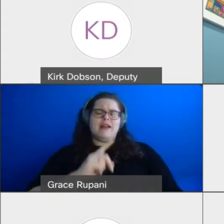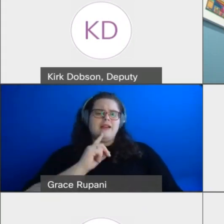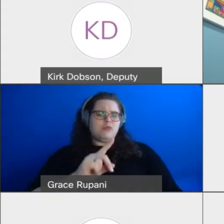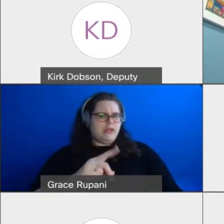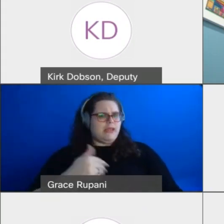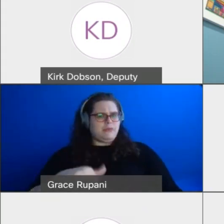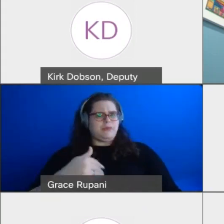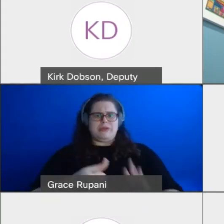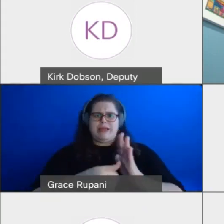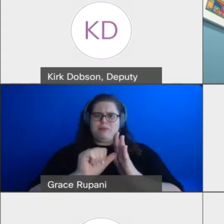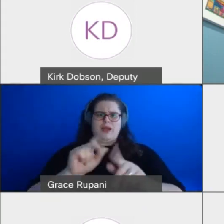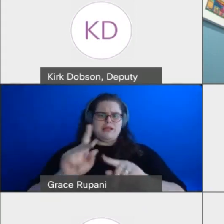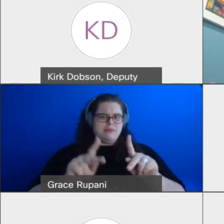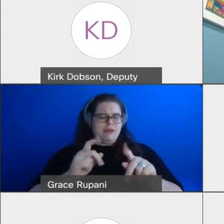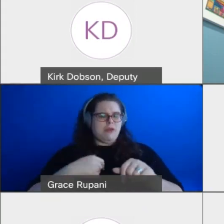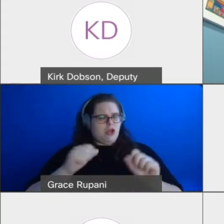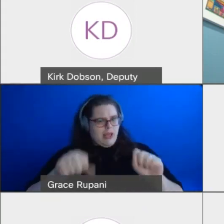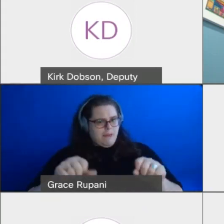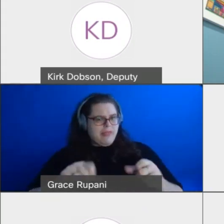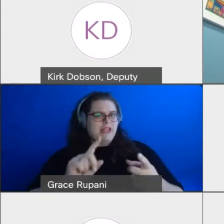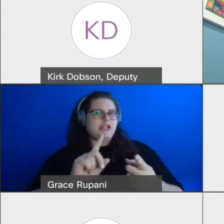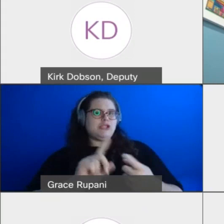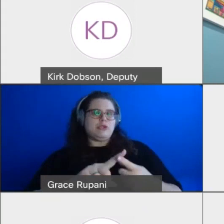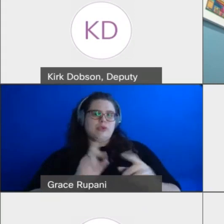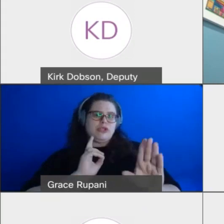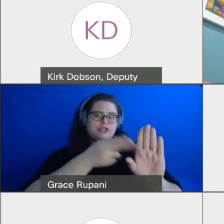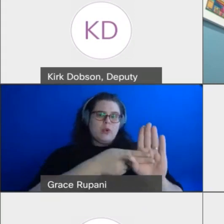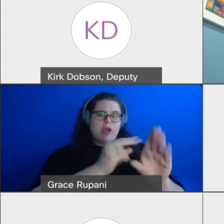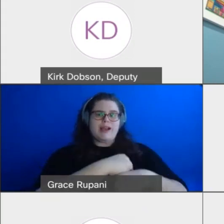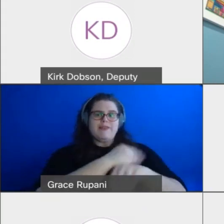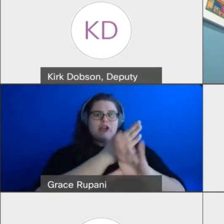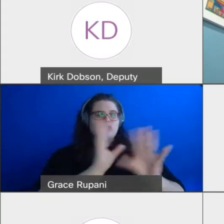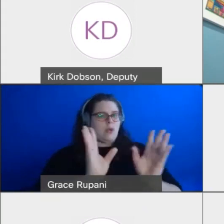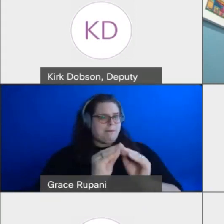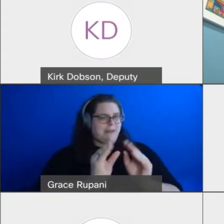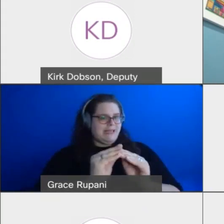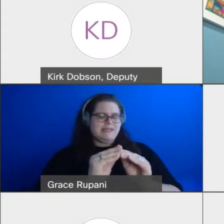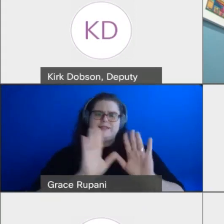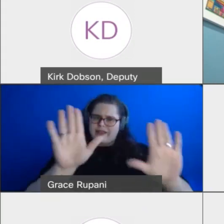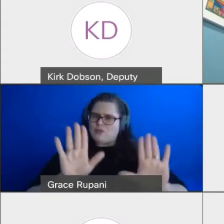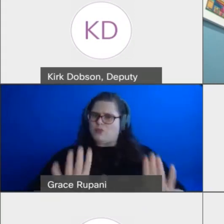engage in virtual meetings with folks.